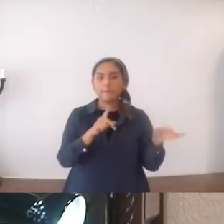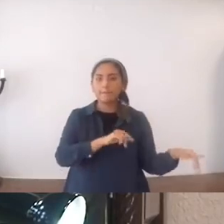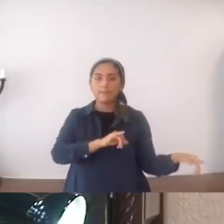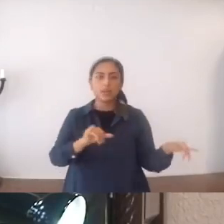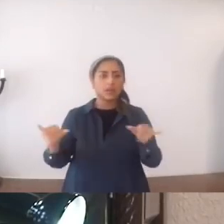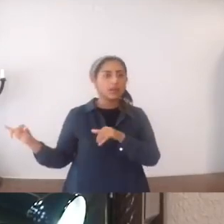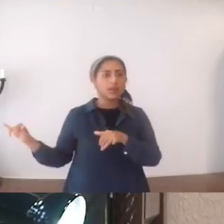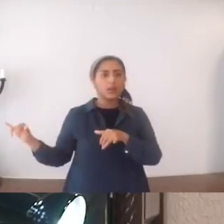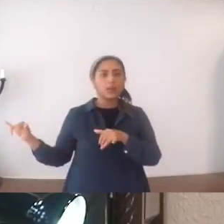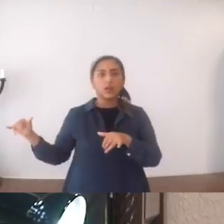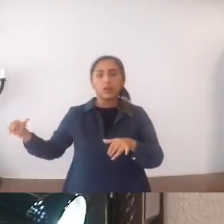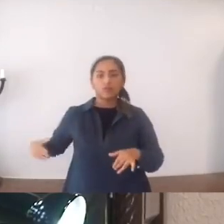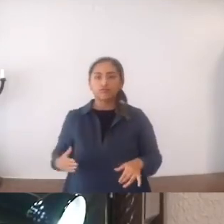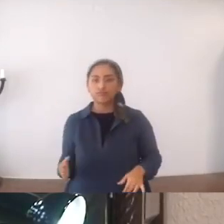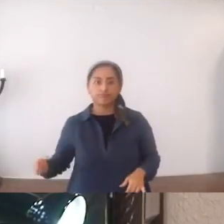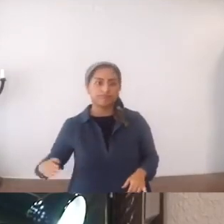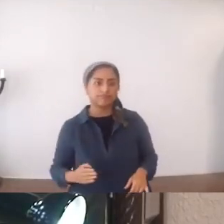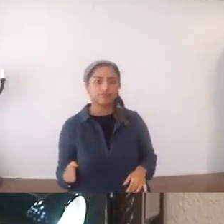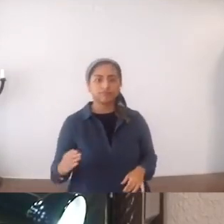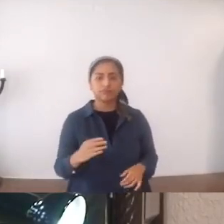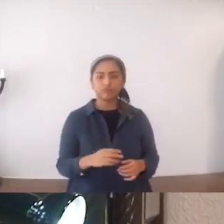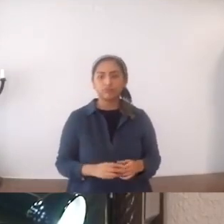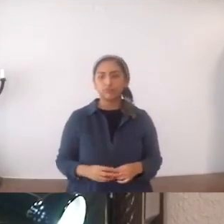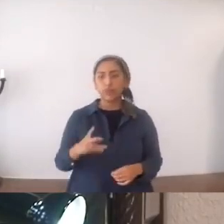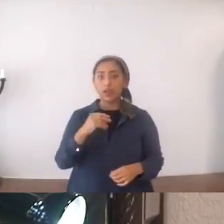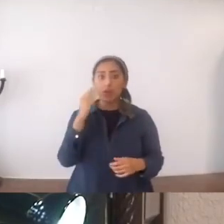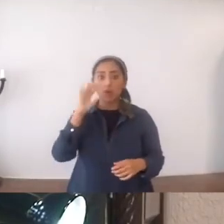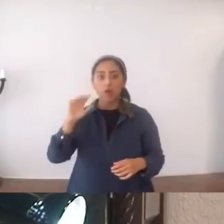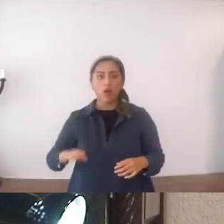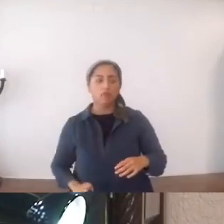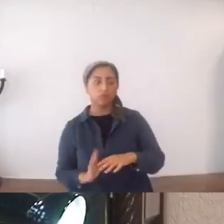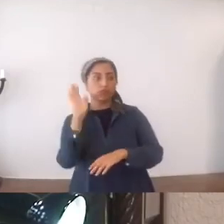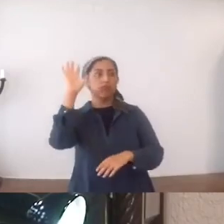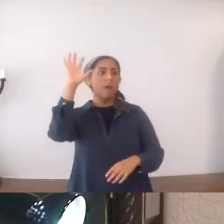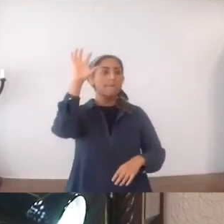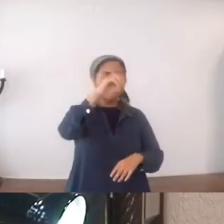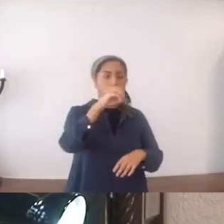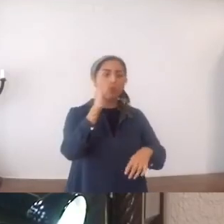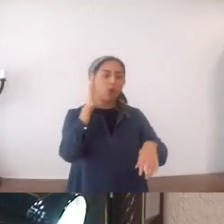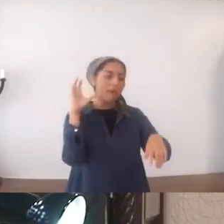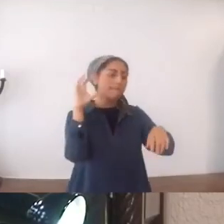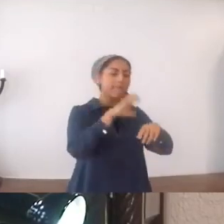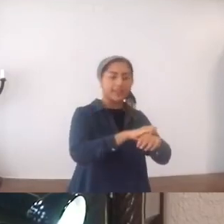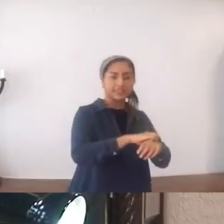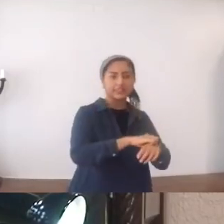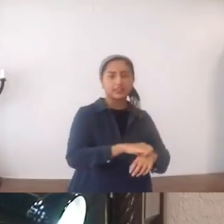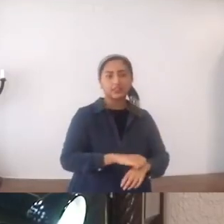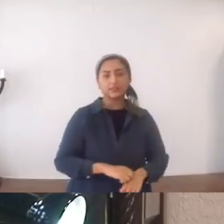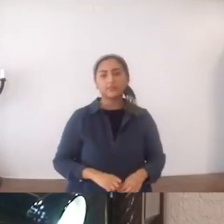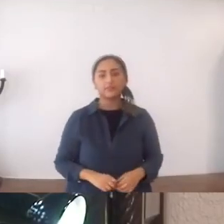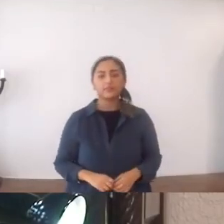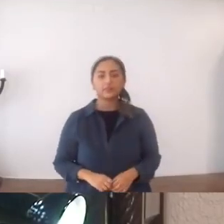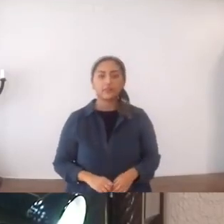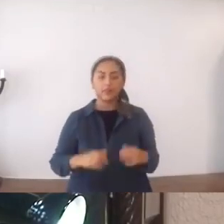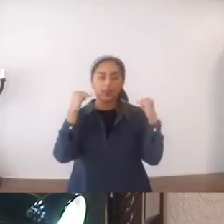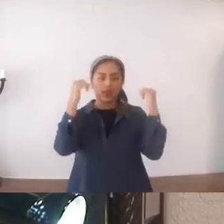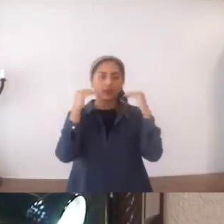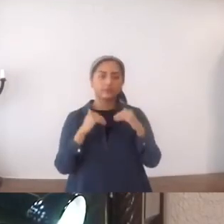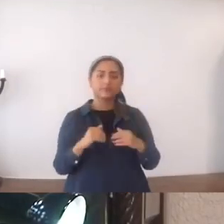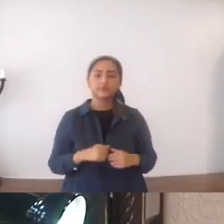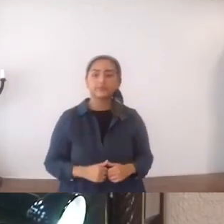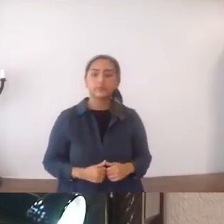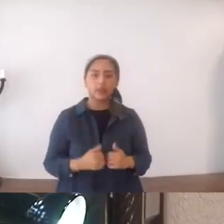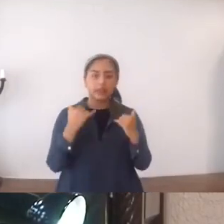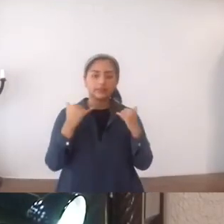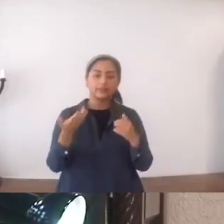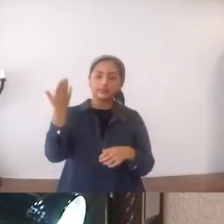that the devil acts como un tiburón debajo del agua just as a shark under the y de water, repente saltará and he's y suddenly morderá. going to come out and it's going